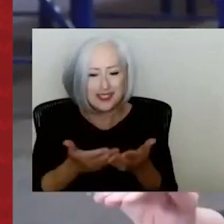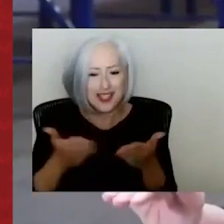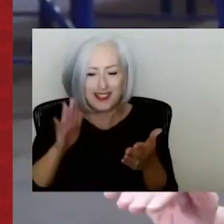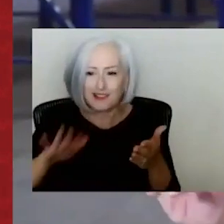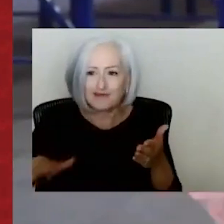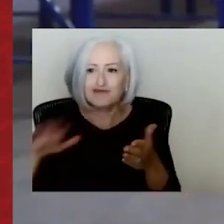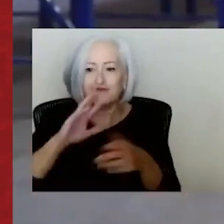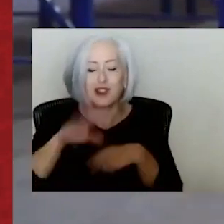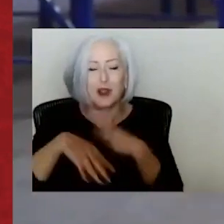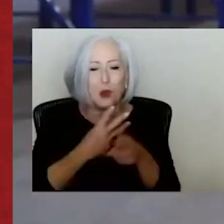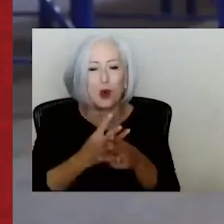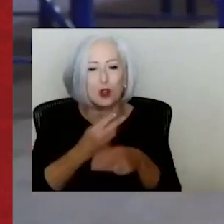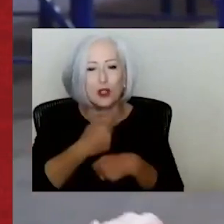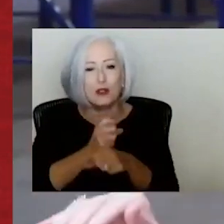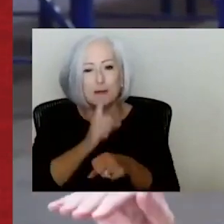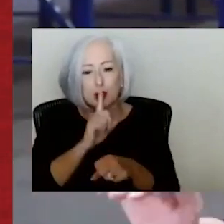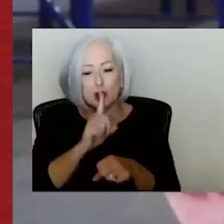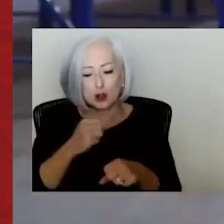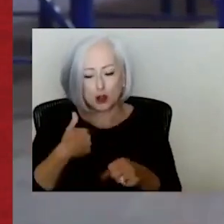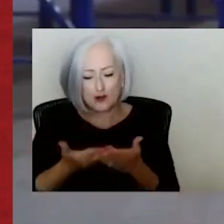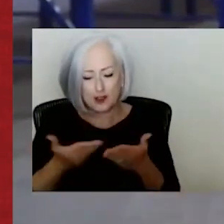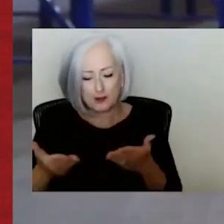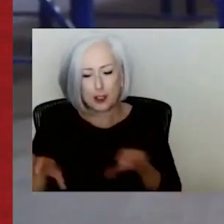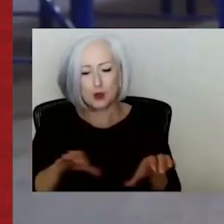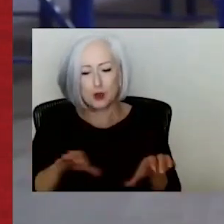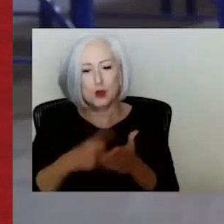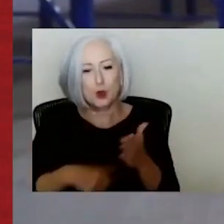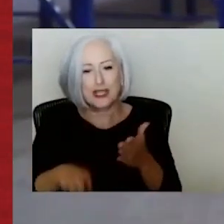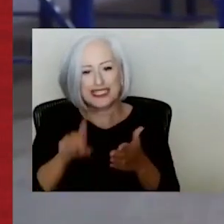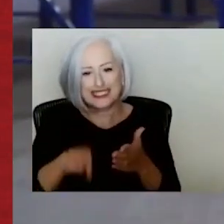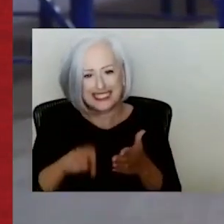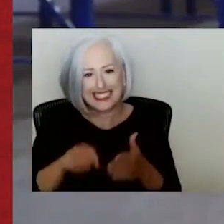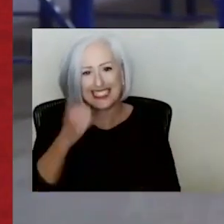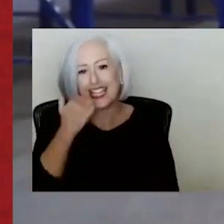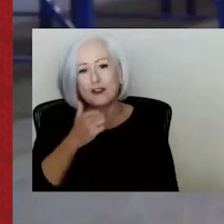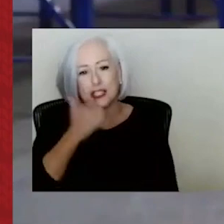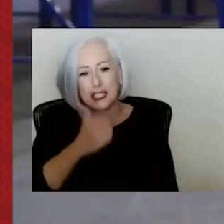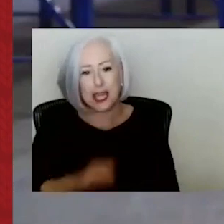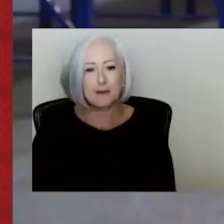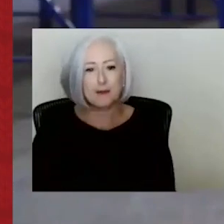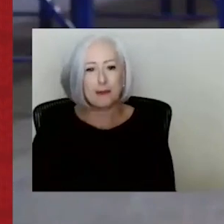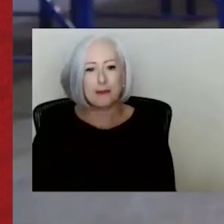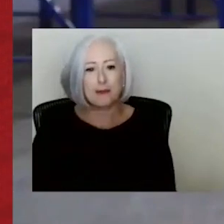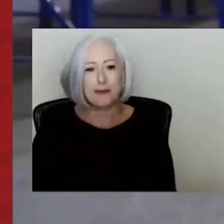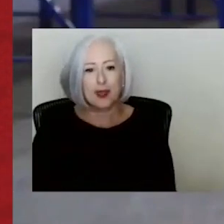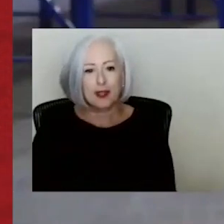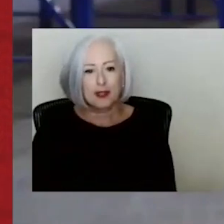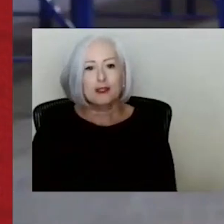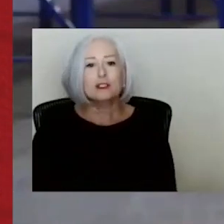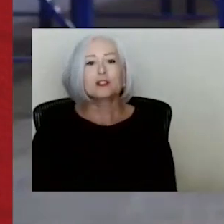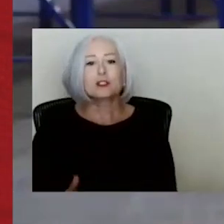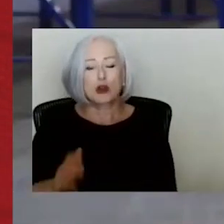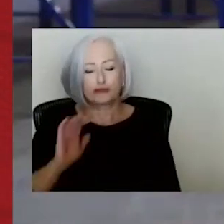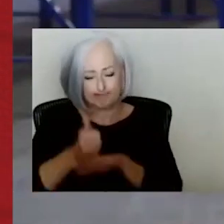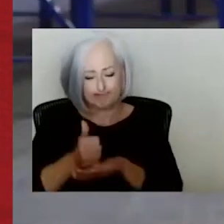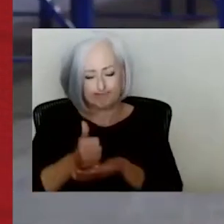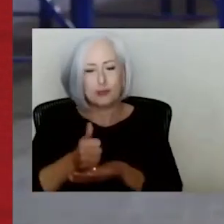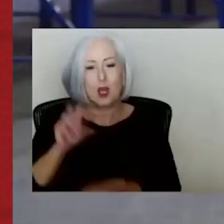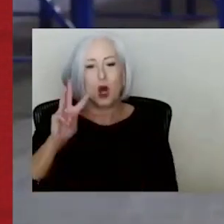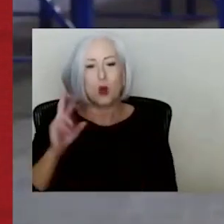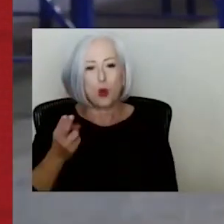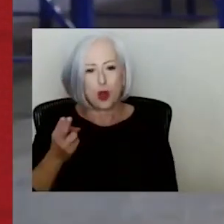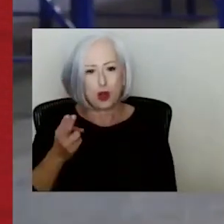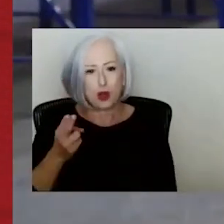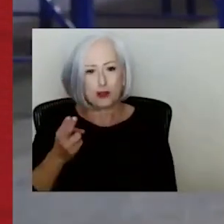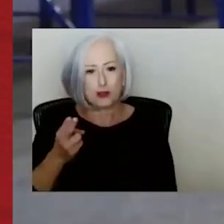sure you have supplies to do what you need to do every single day. And so putting the warehouse in place and optimizing efficiencies